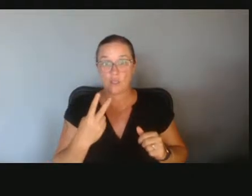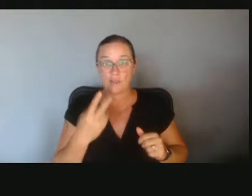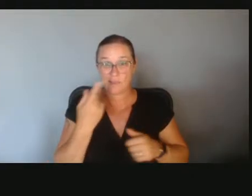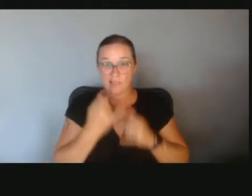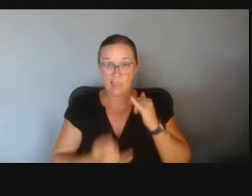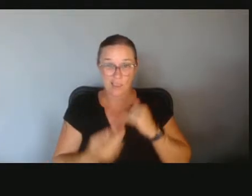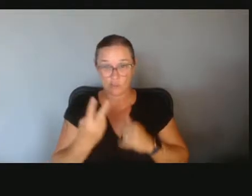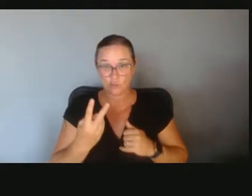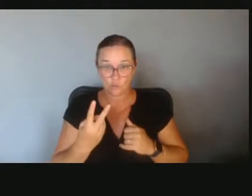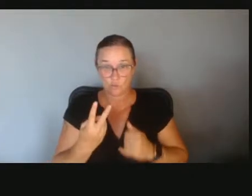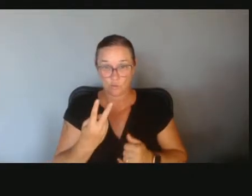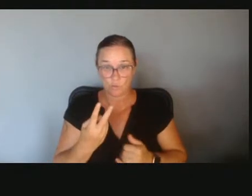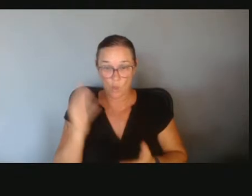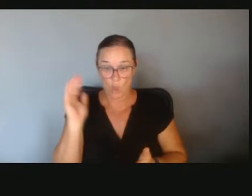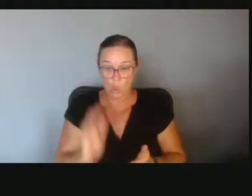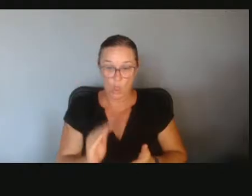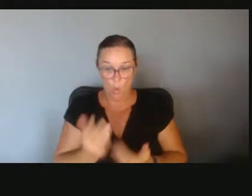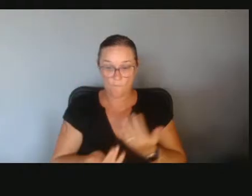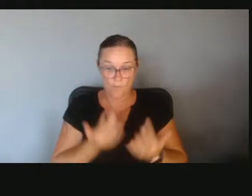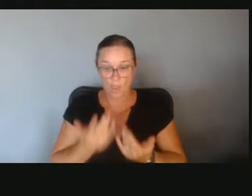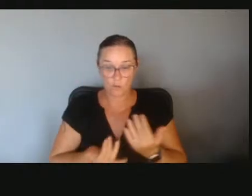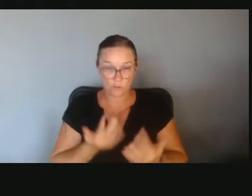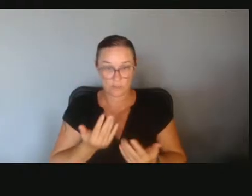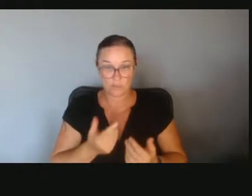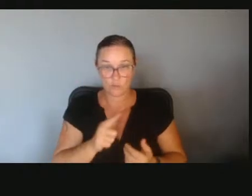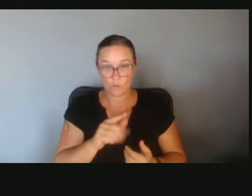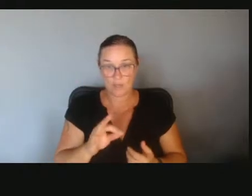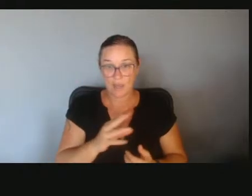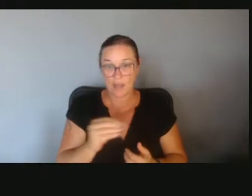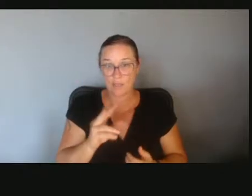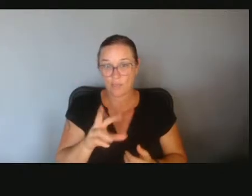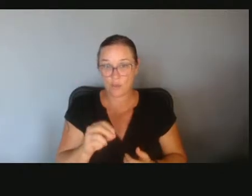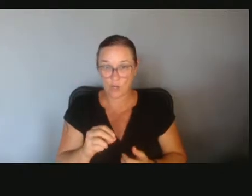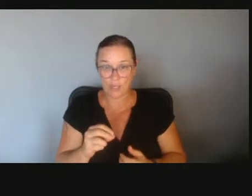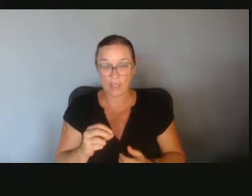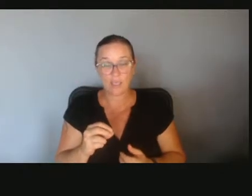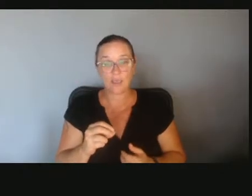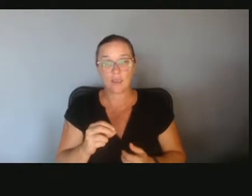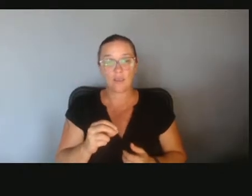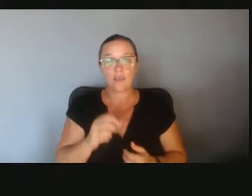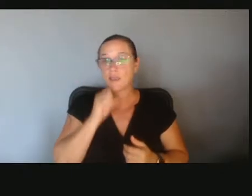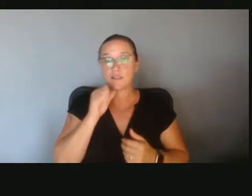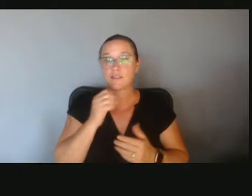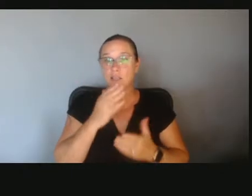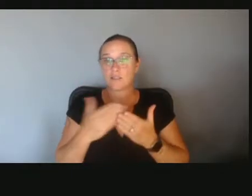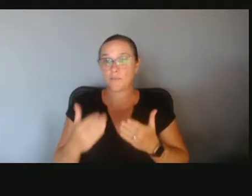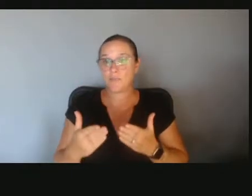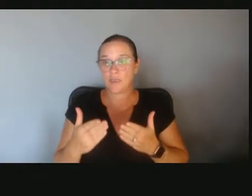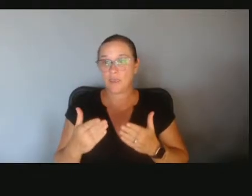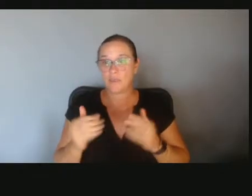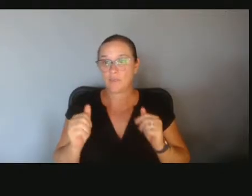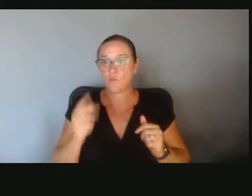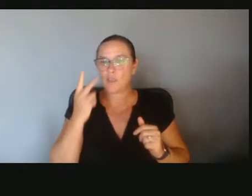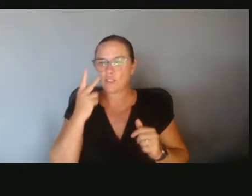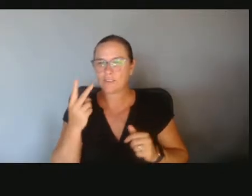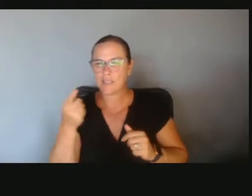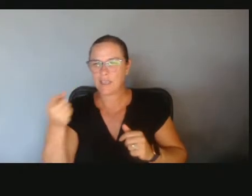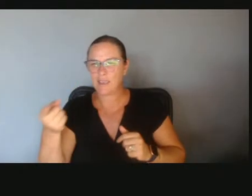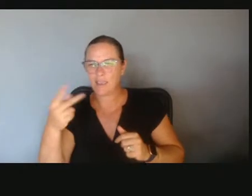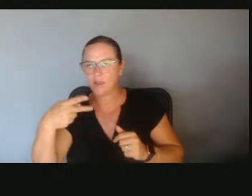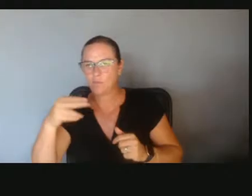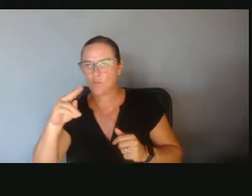low fountain, episodes 29 and 30, is not something that was really visible in a Pu'u'o phase.